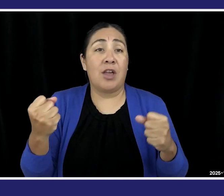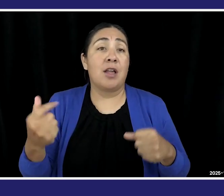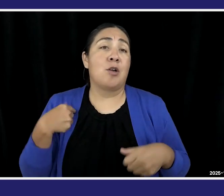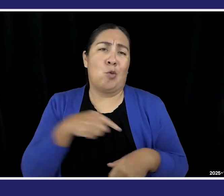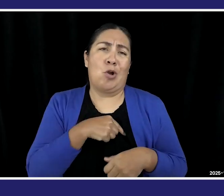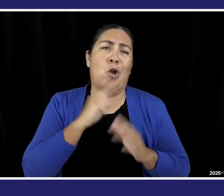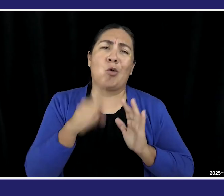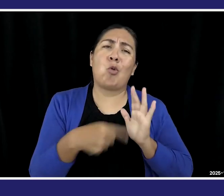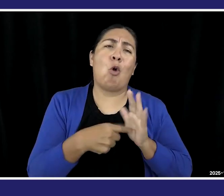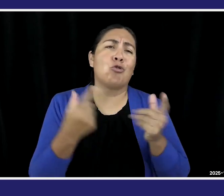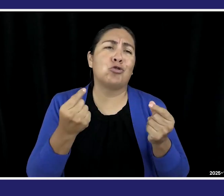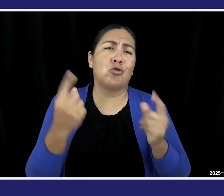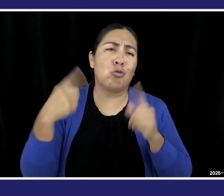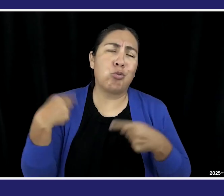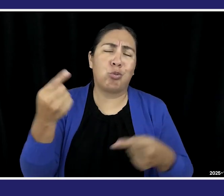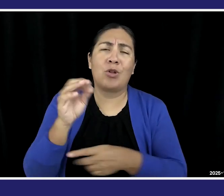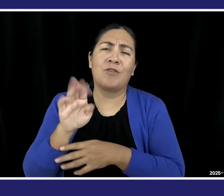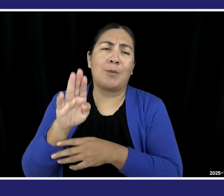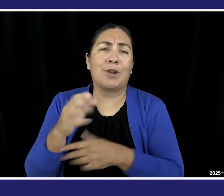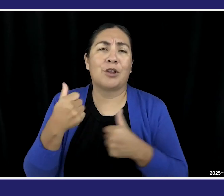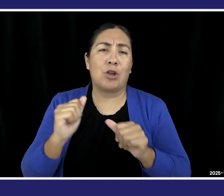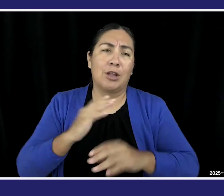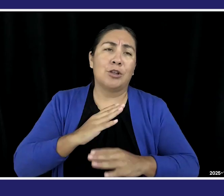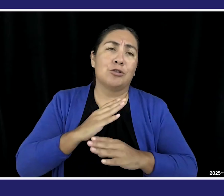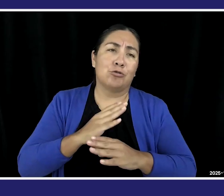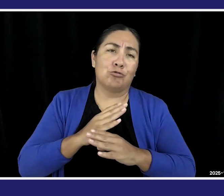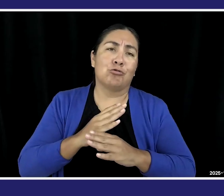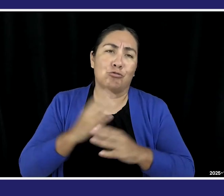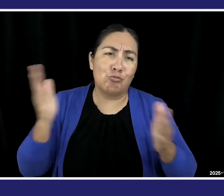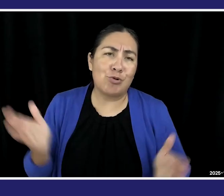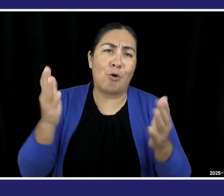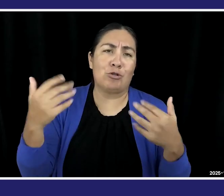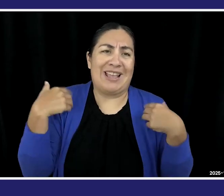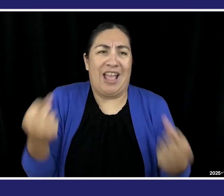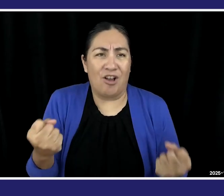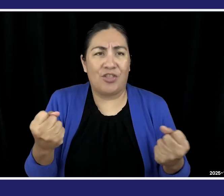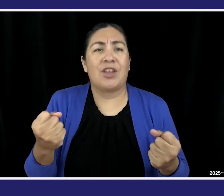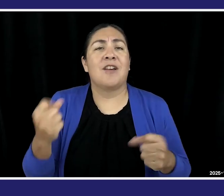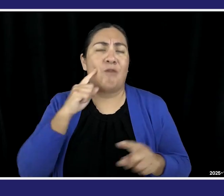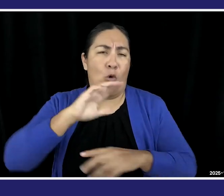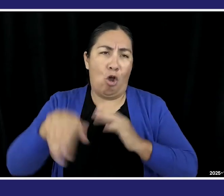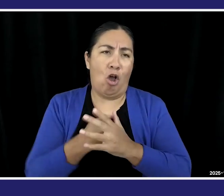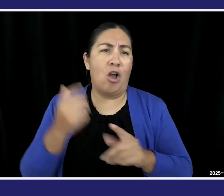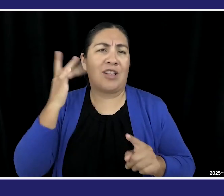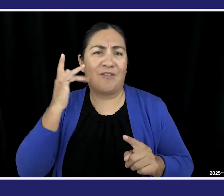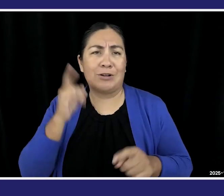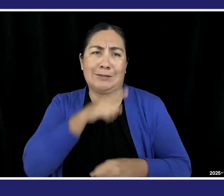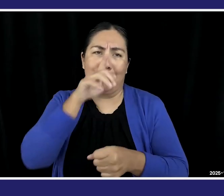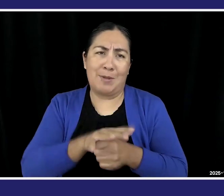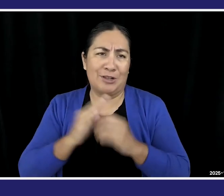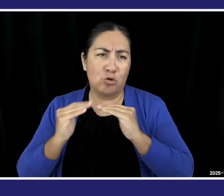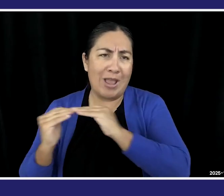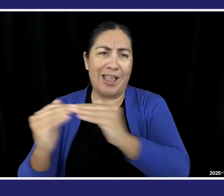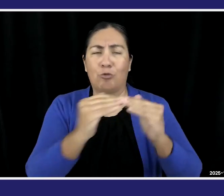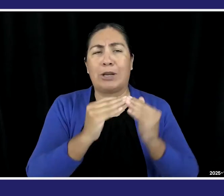all Californians. And we have a deep commitment to equity, transparency, and really importantly, especially for this, an opportunity like this,